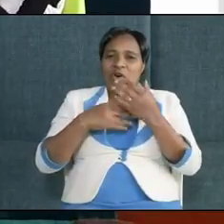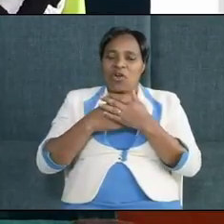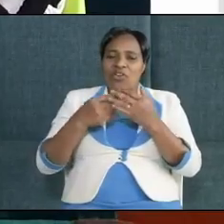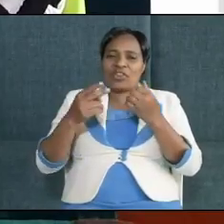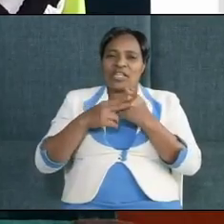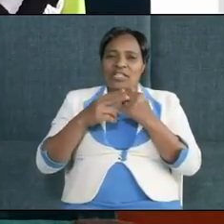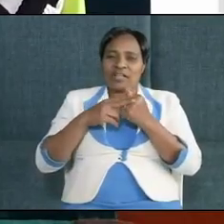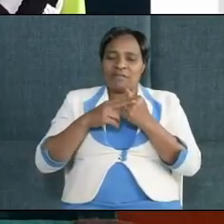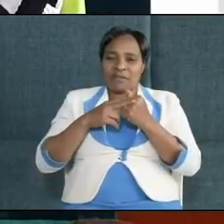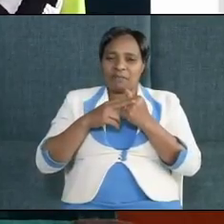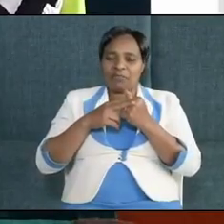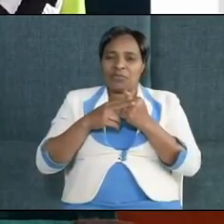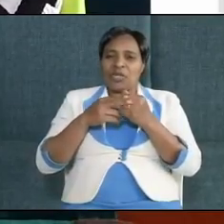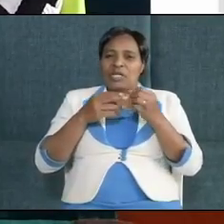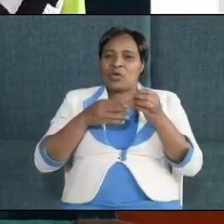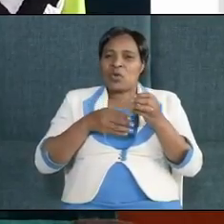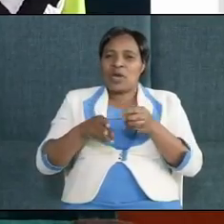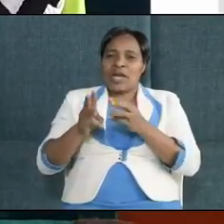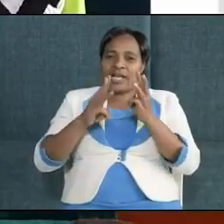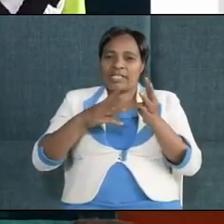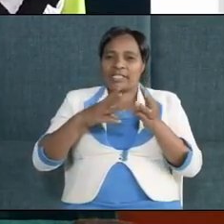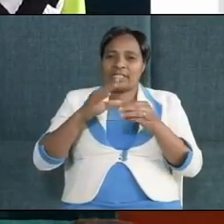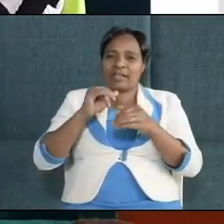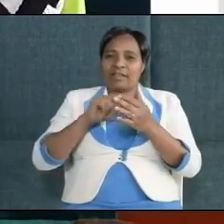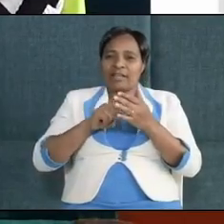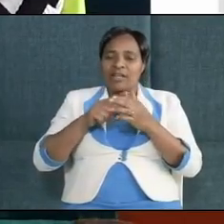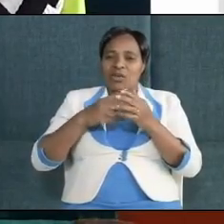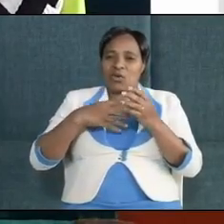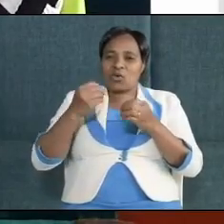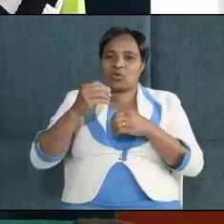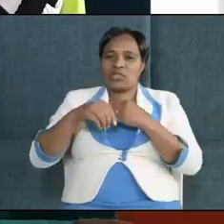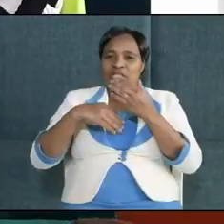the 7 steps that I may go to heaven.